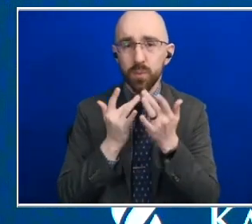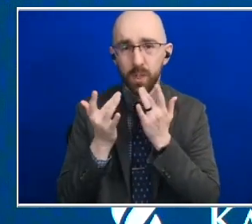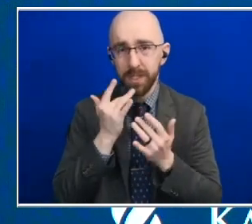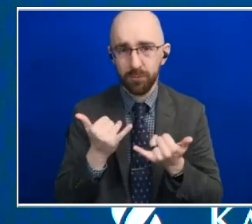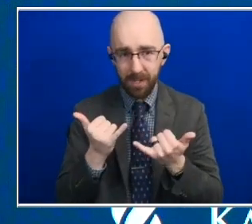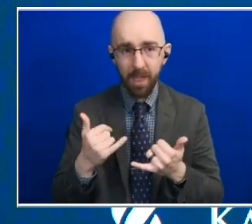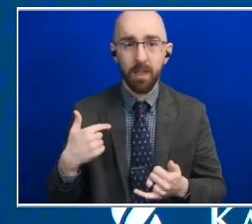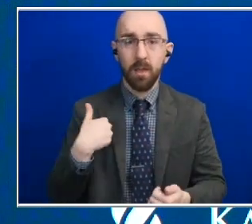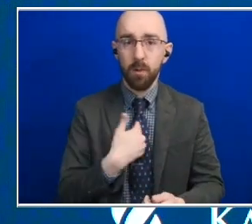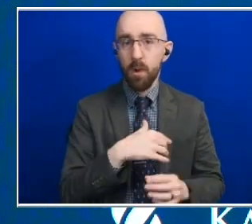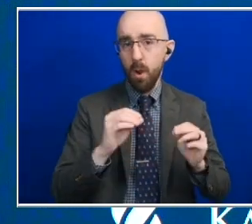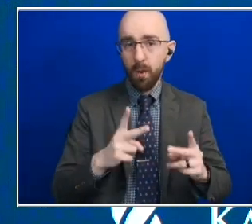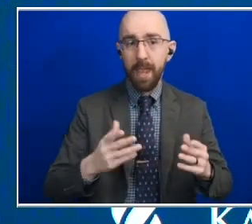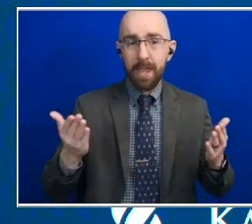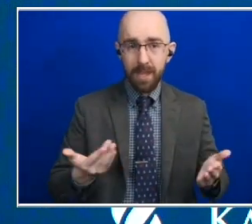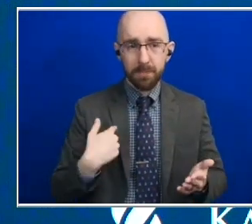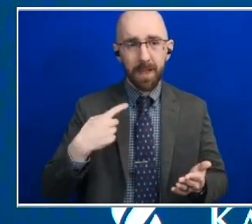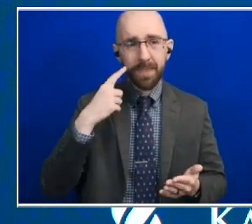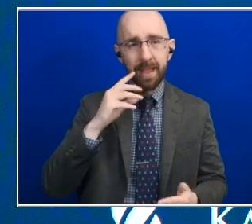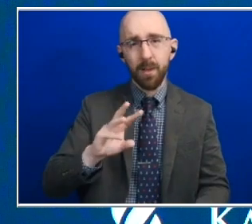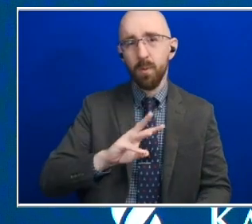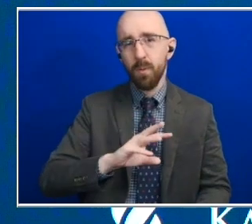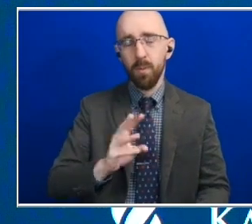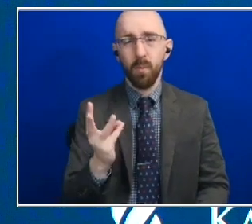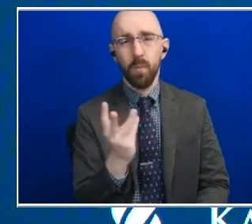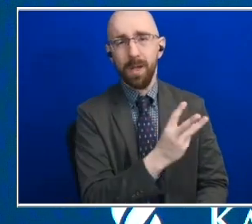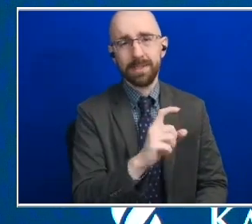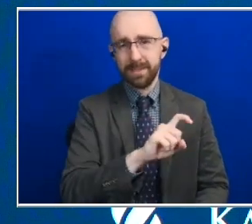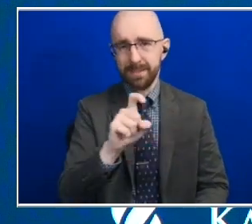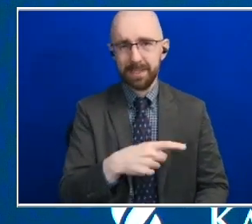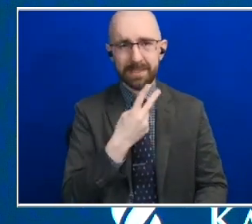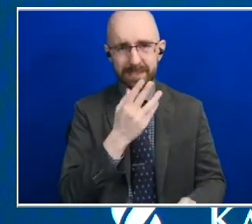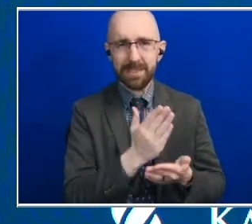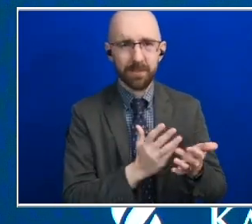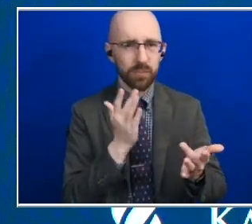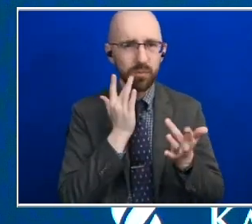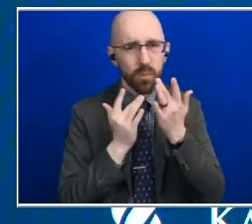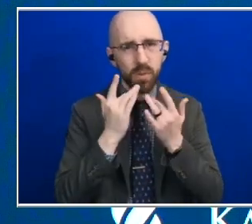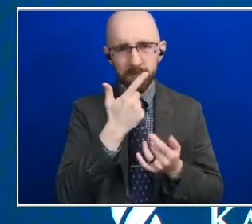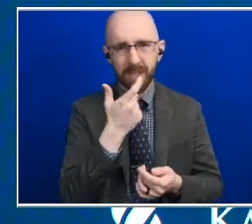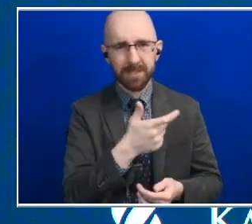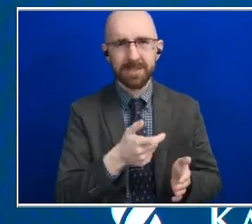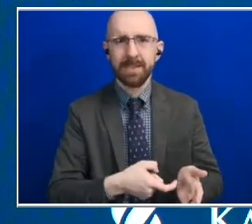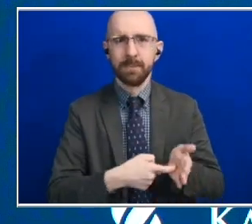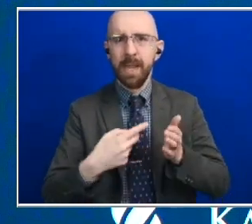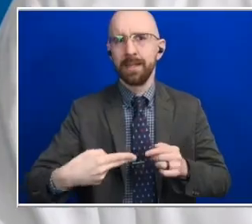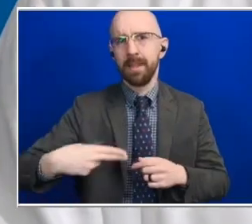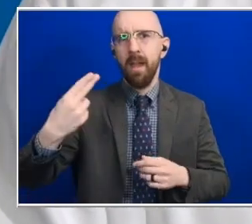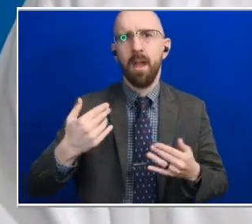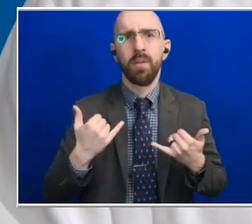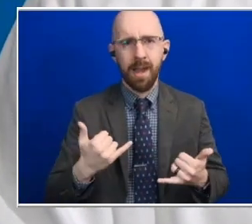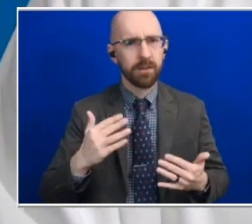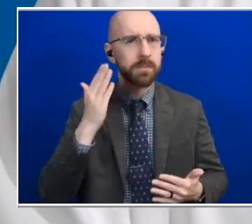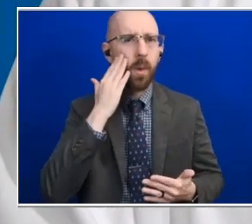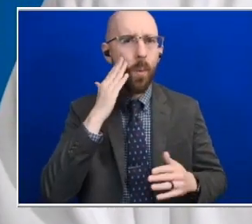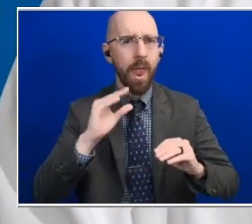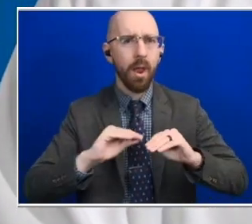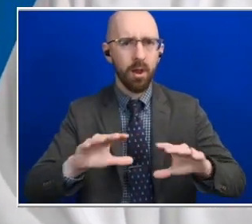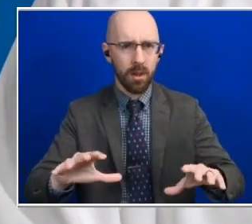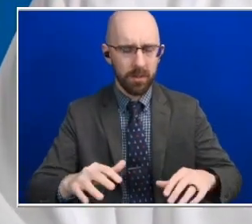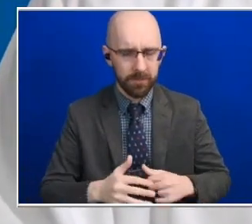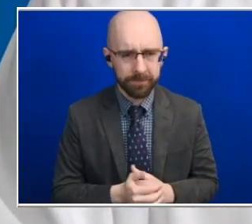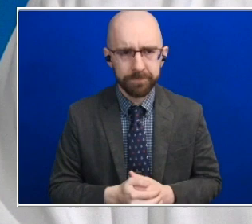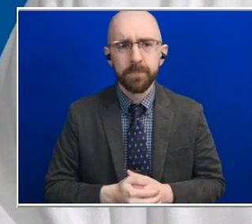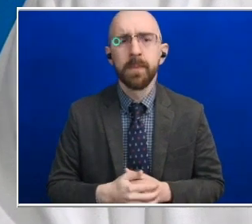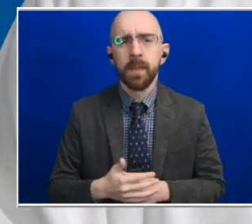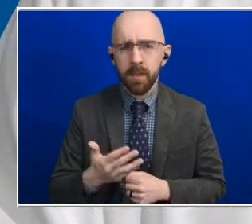However, I think down in West Texas in that area they may have seen some shortage just because the demand is so high. So just be aware of that. So if you've been